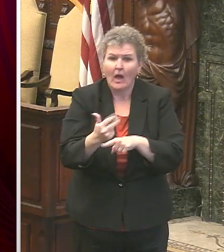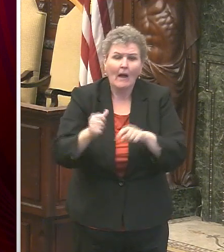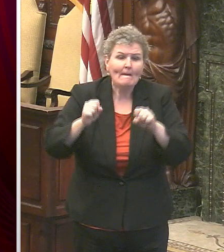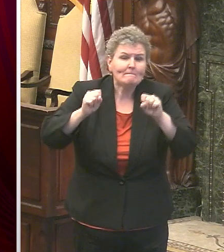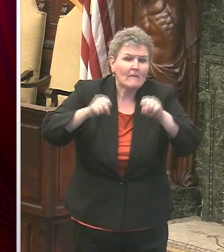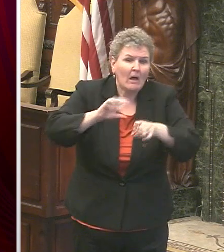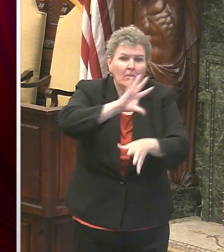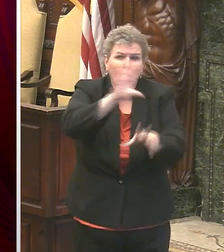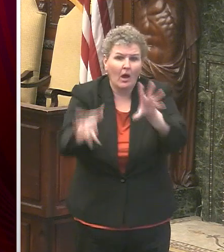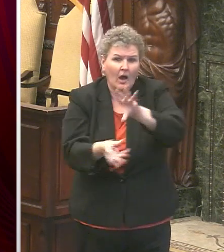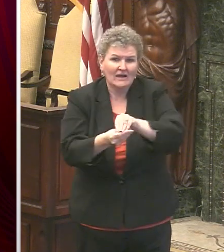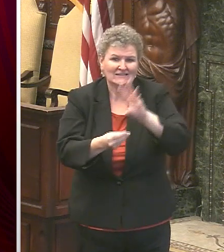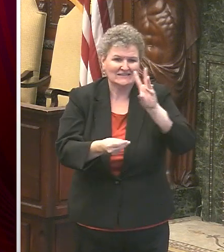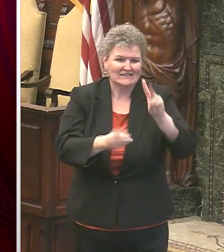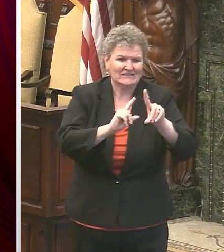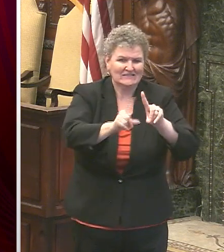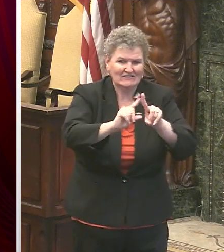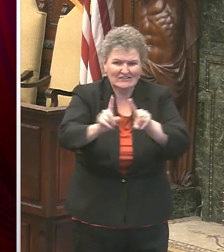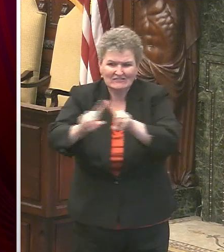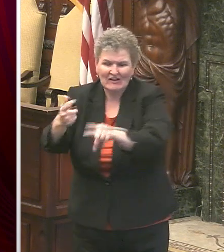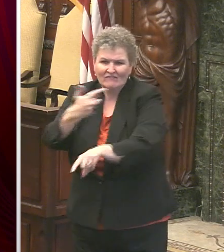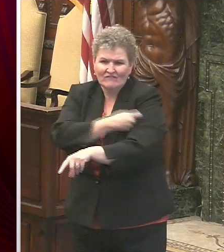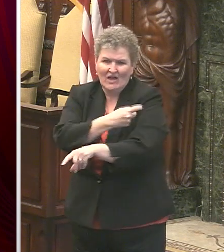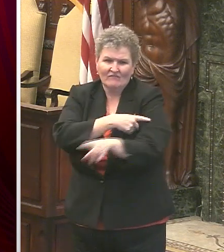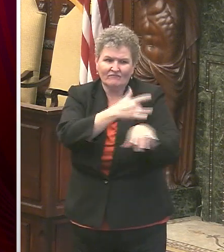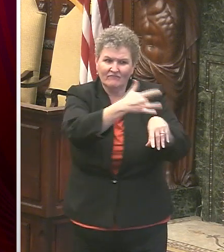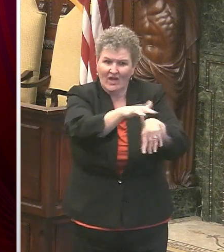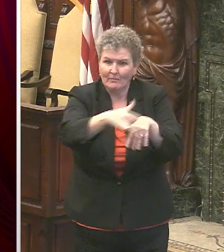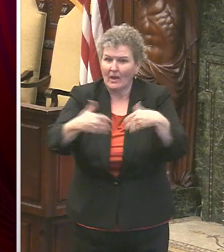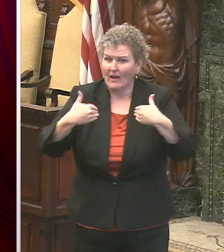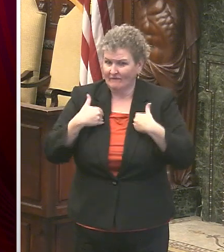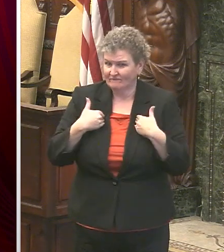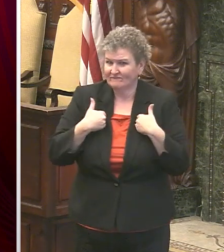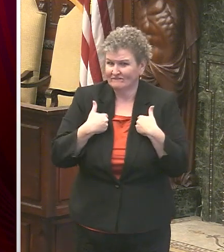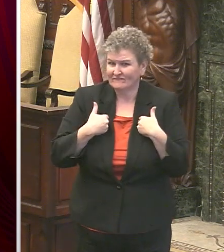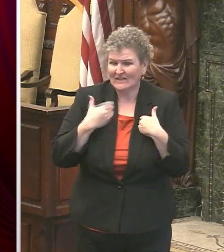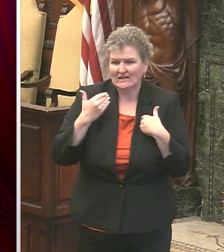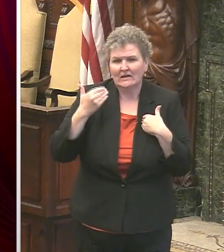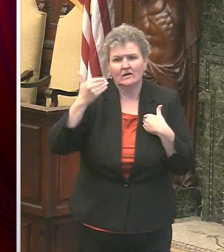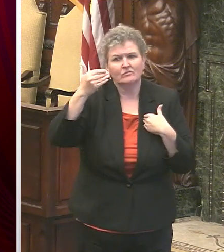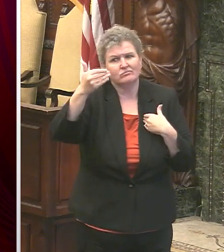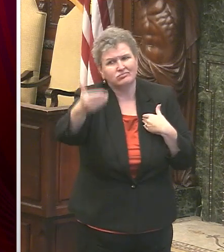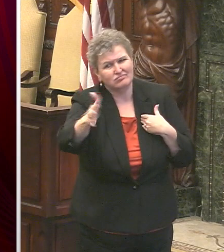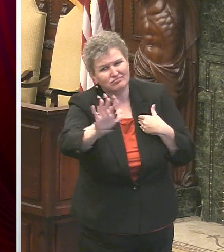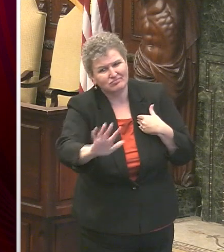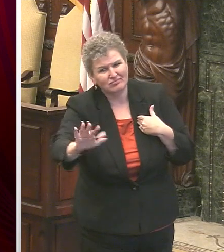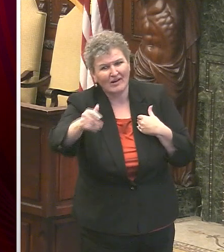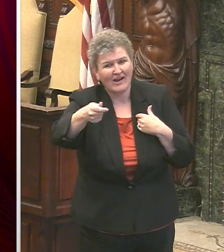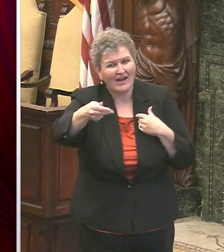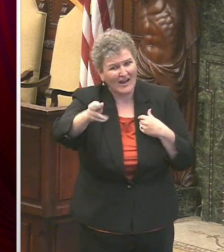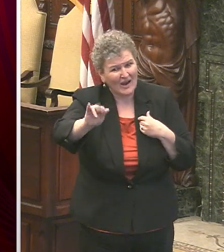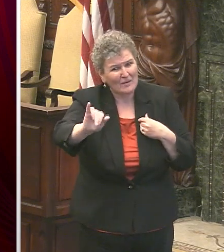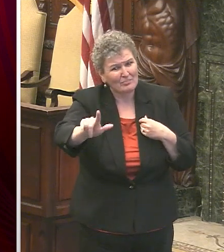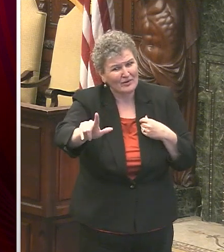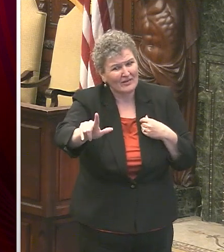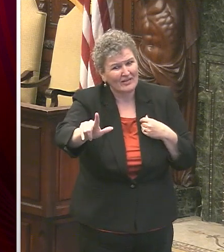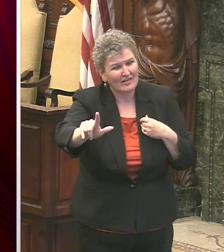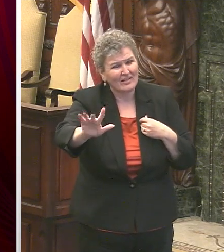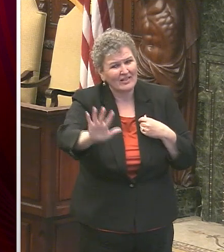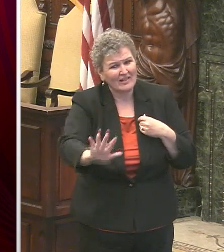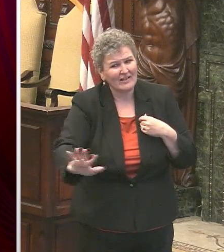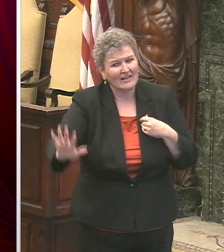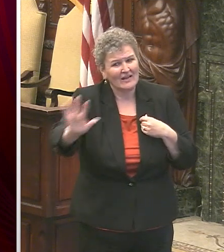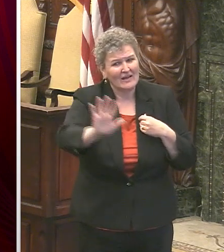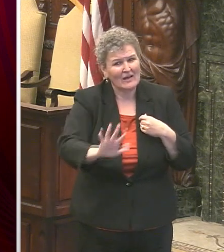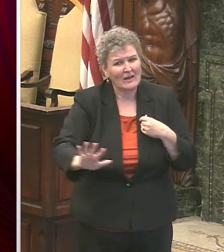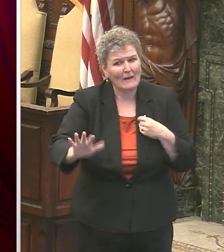to be available in the city of Philadelphia by, let's say, April 2021. Now, some of those vaccines likely won't make it through the